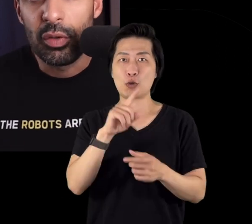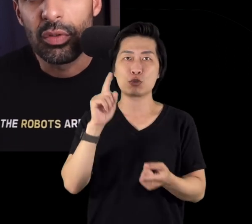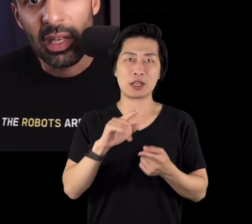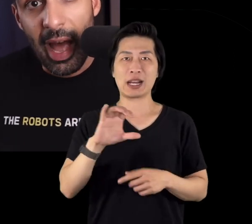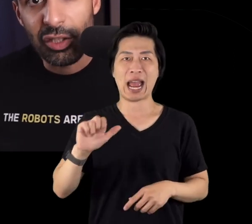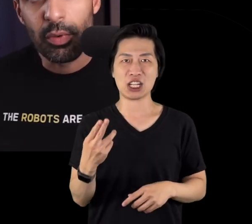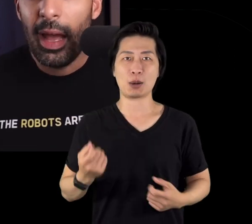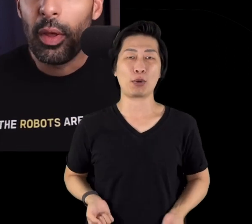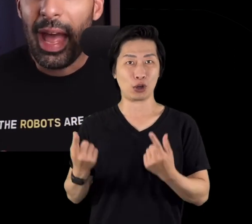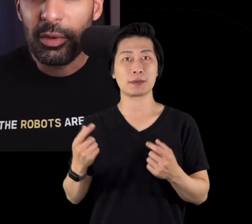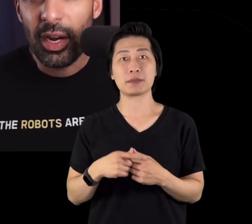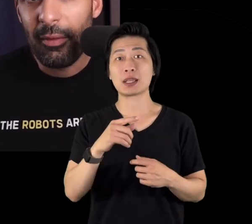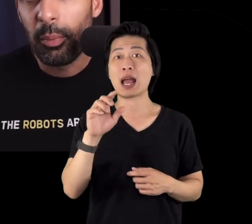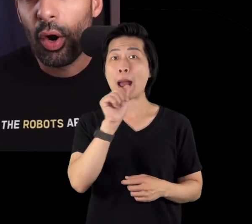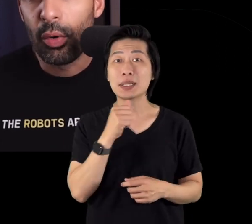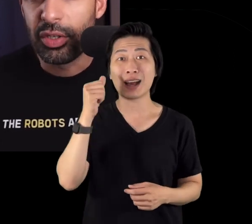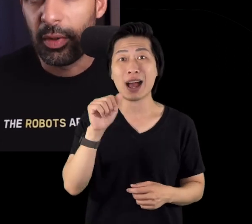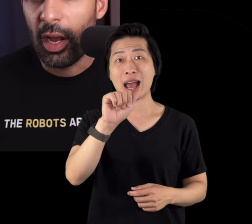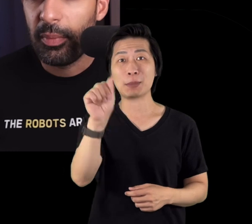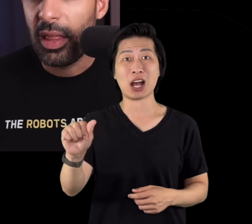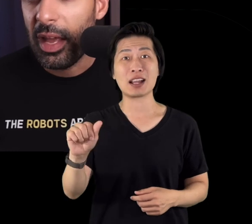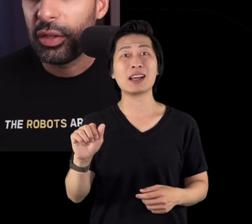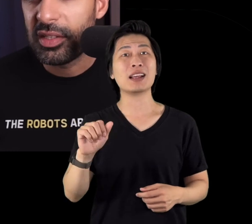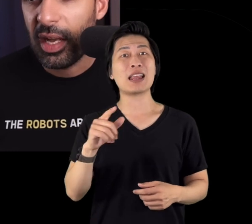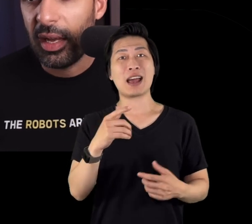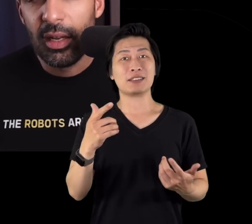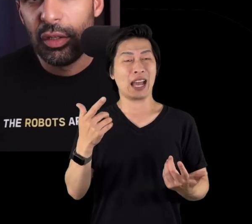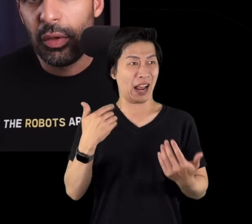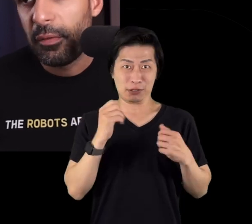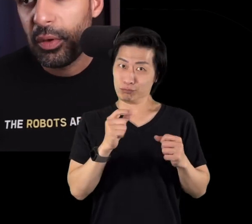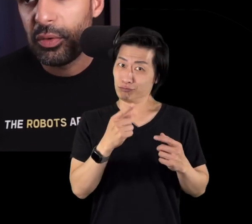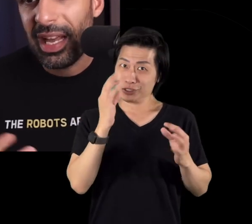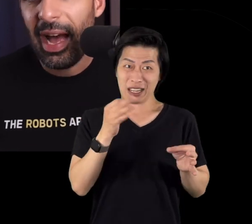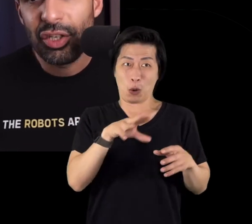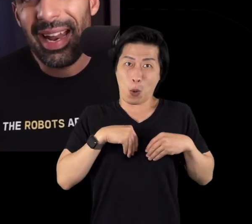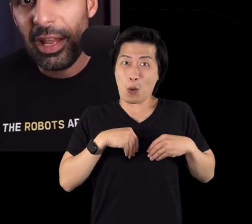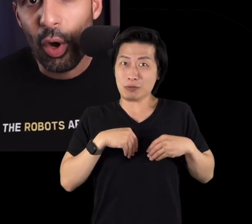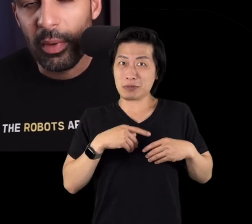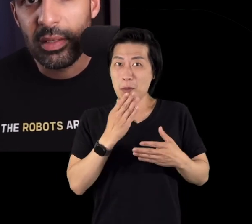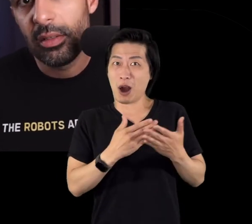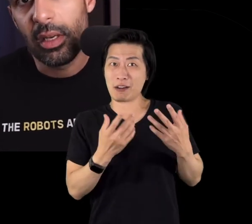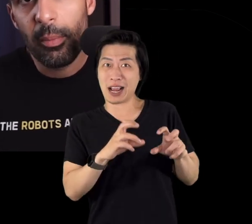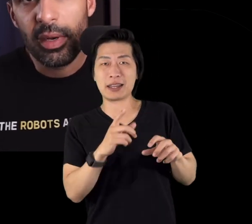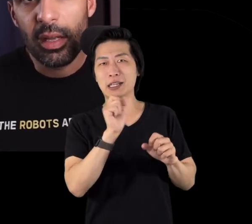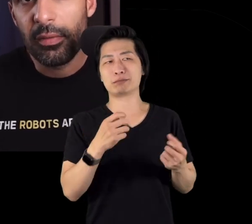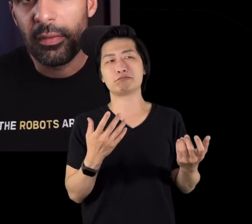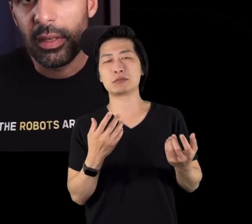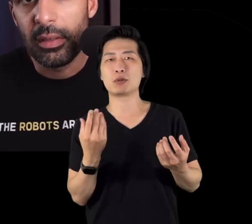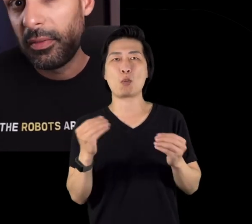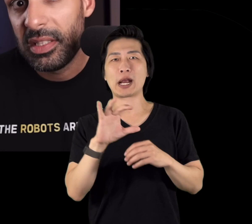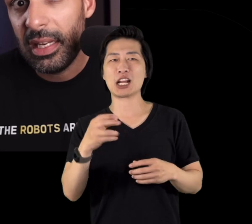them to reduce the cash burn. And with Amazon having part ownership of the company, they could decide to infuse cash at any moment into the company